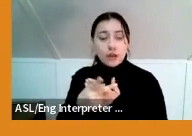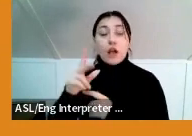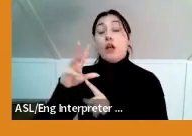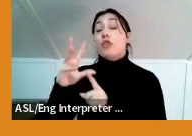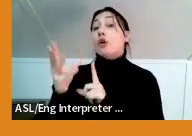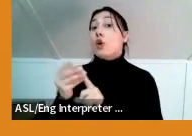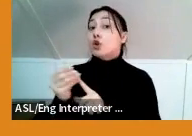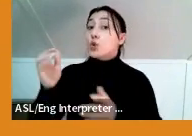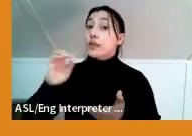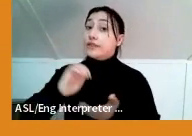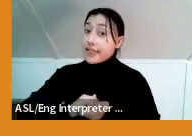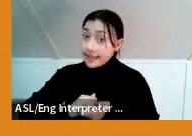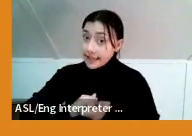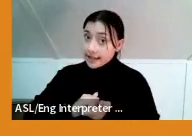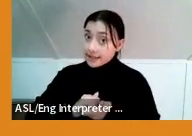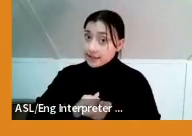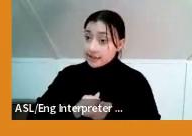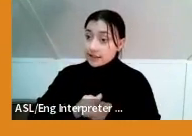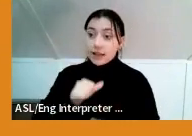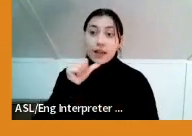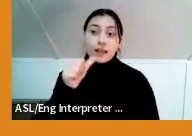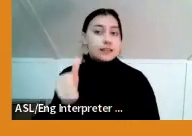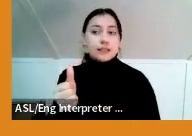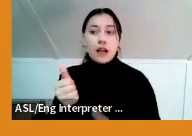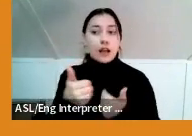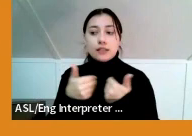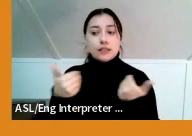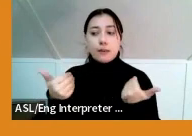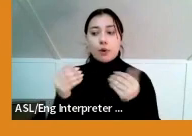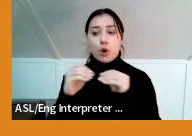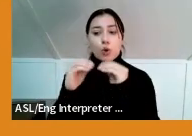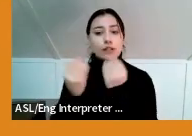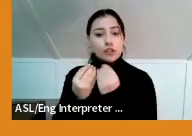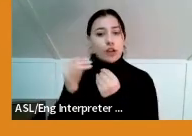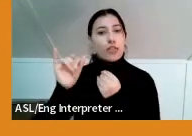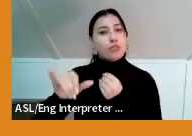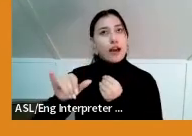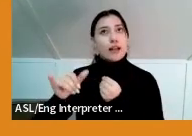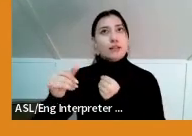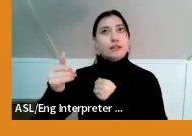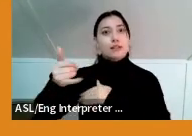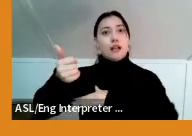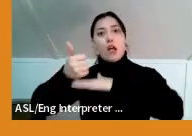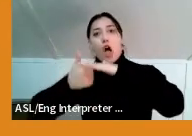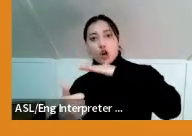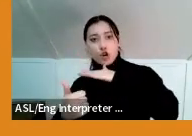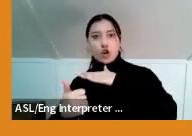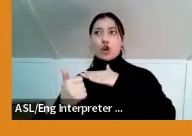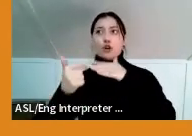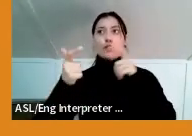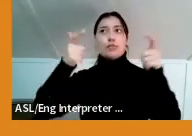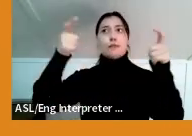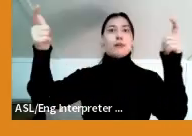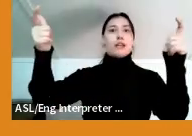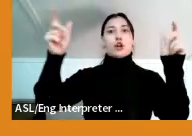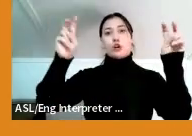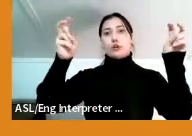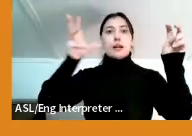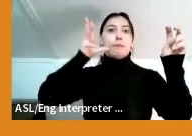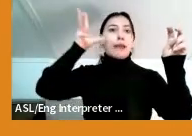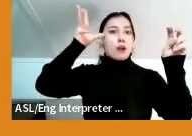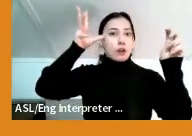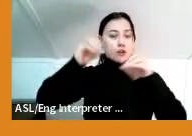affiliate is not a separate organization. It is a part of the parent organization. And again, if you think